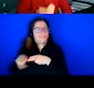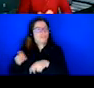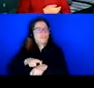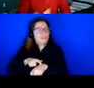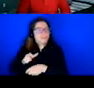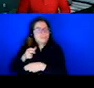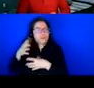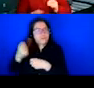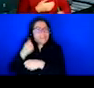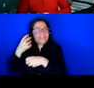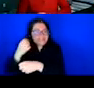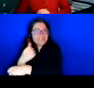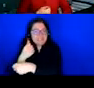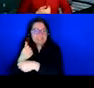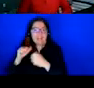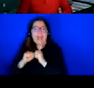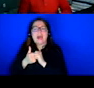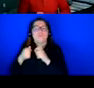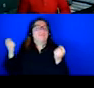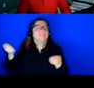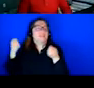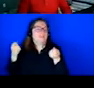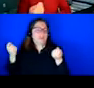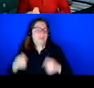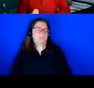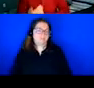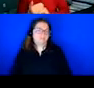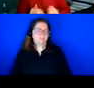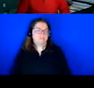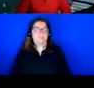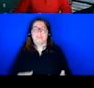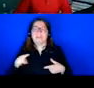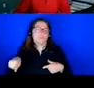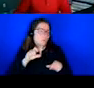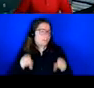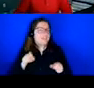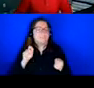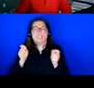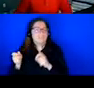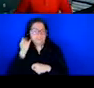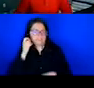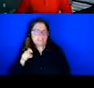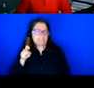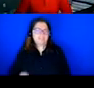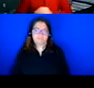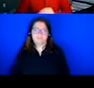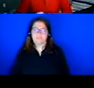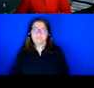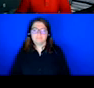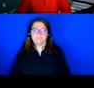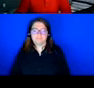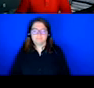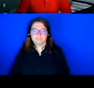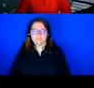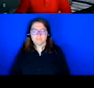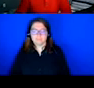And you can set that and change depending on how things go and how navigate, but that's kind of where think about that. Always set